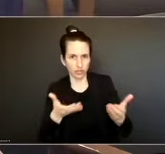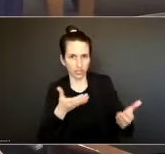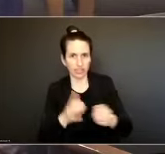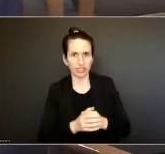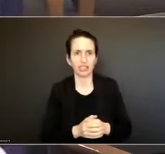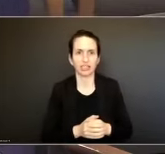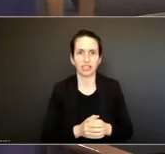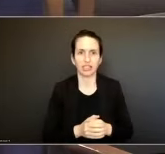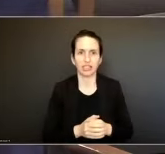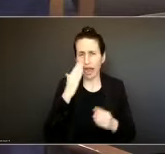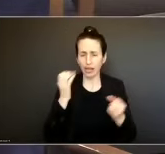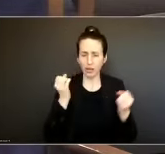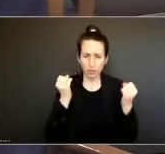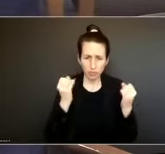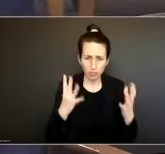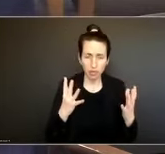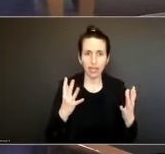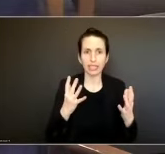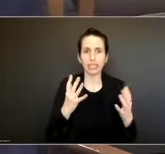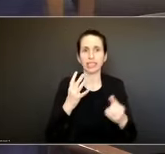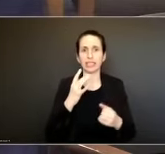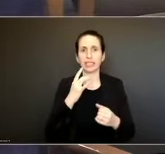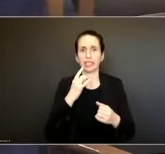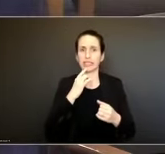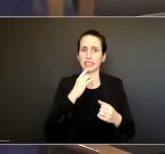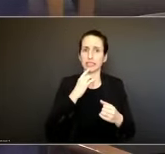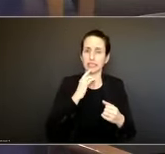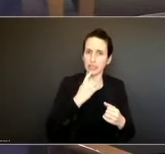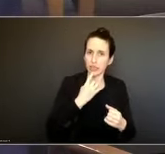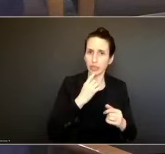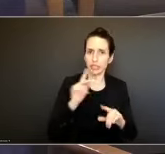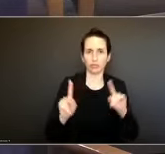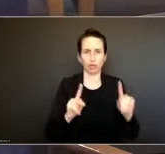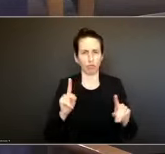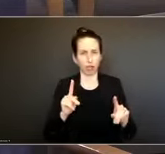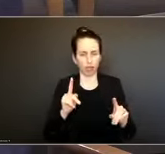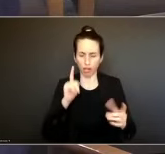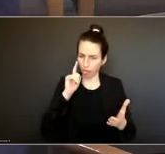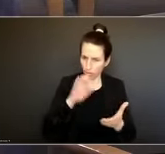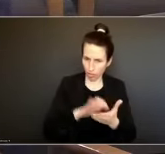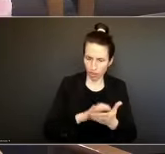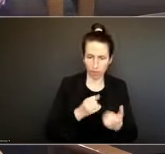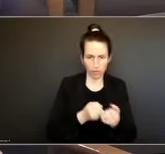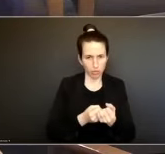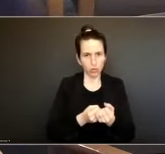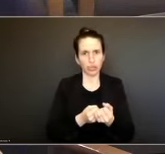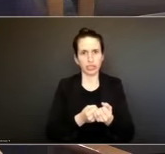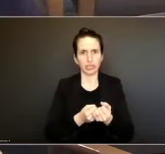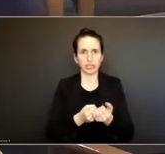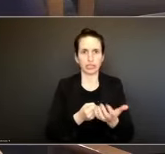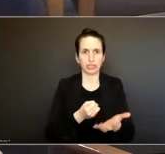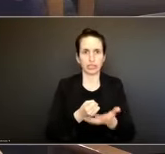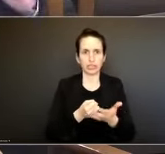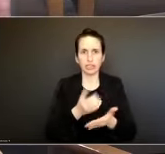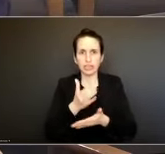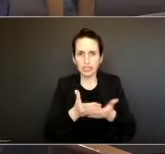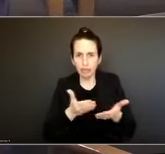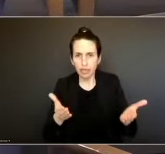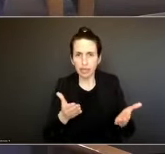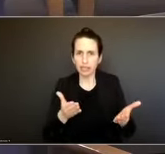lot of serious people who believe in some of the novelties and some of the things that we put forward for progressive mental health